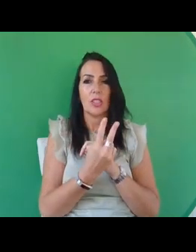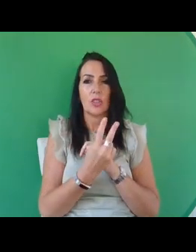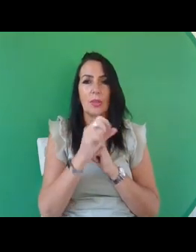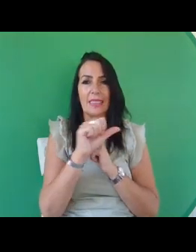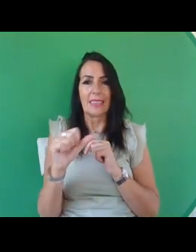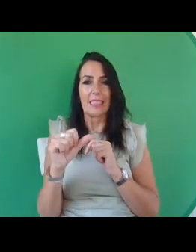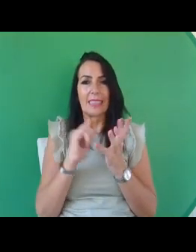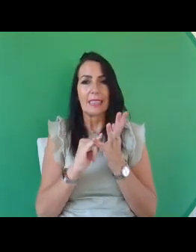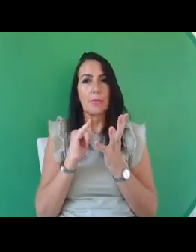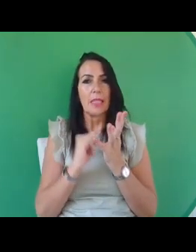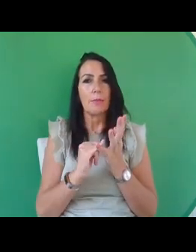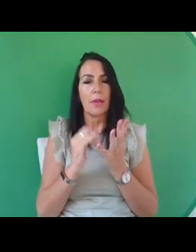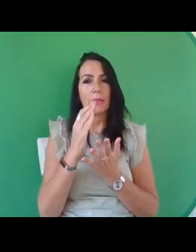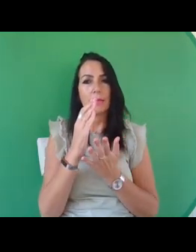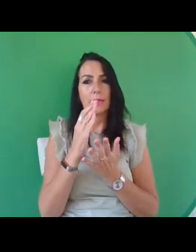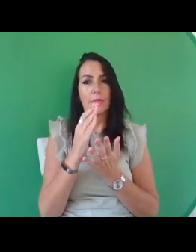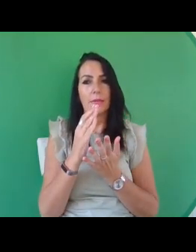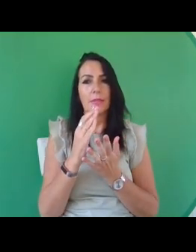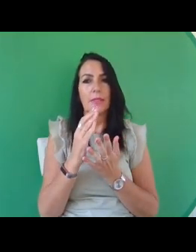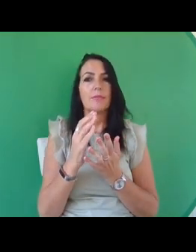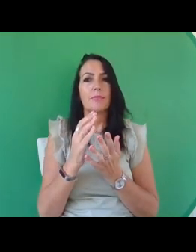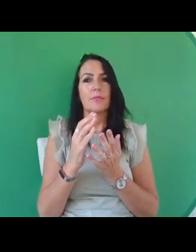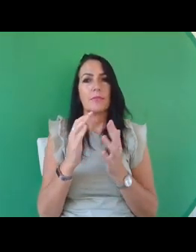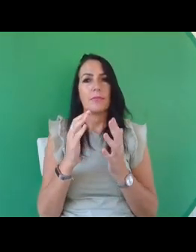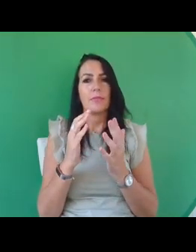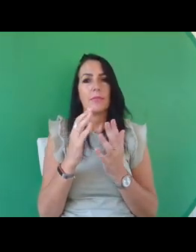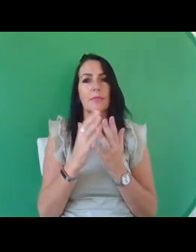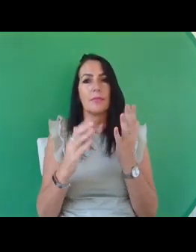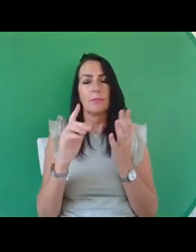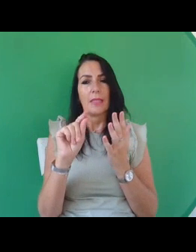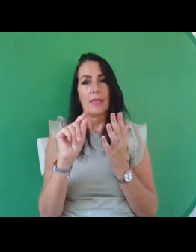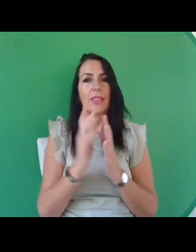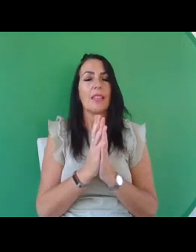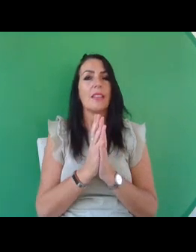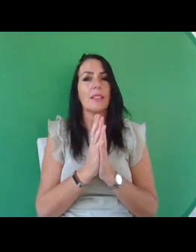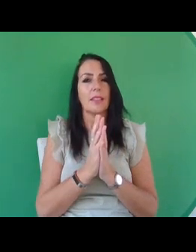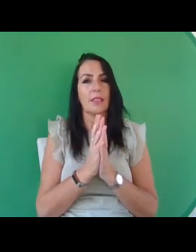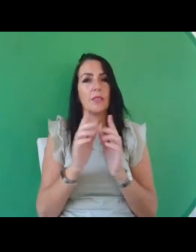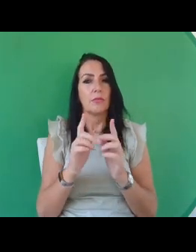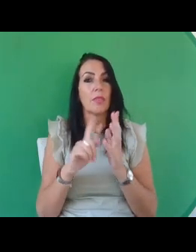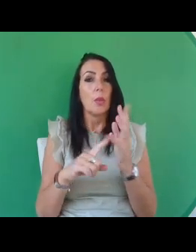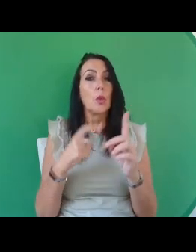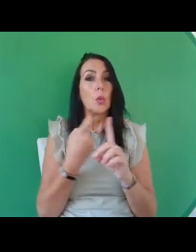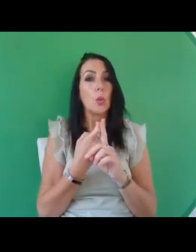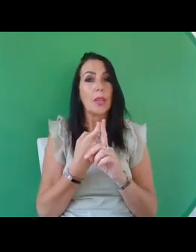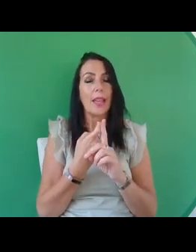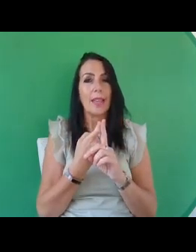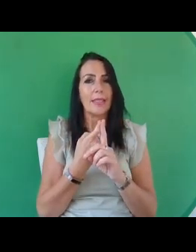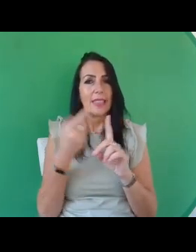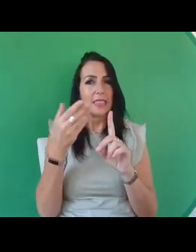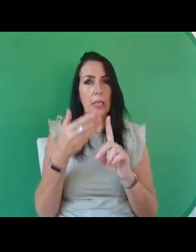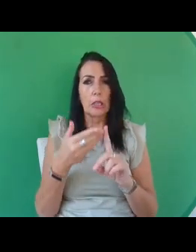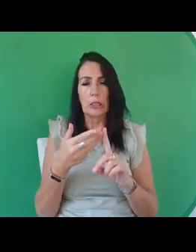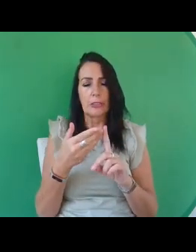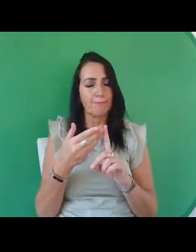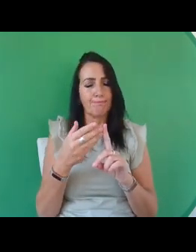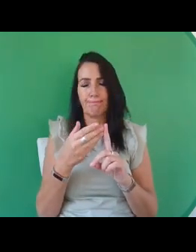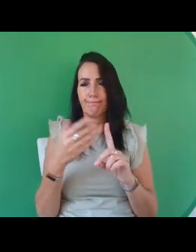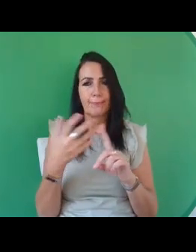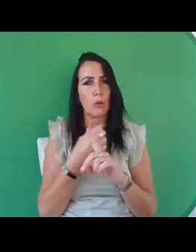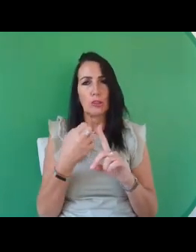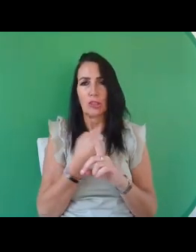September at 10:30 a.m. A bit of context to that. So the UK is missing its targets for greenhouse gas emissions